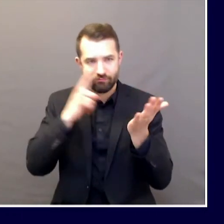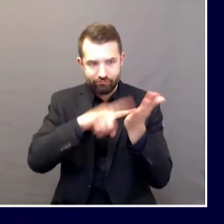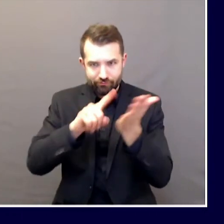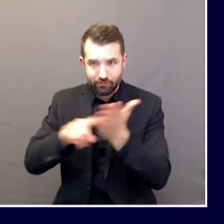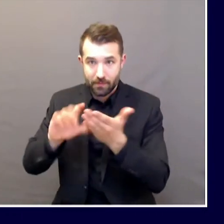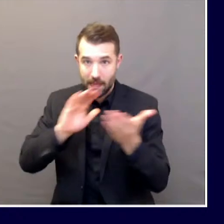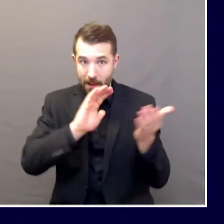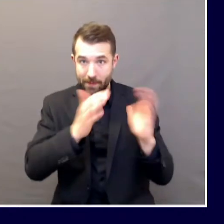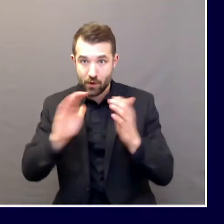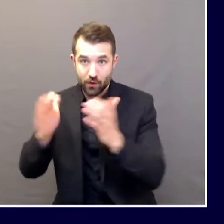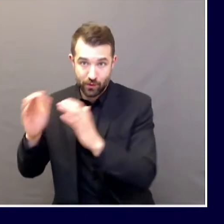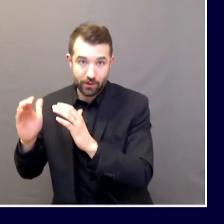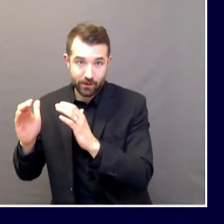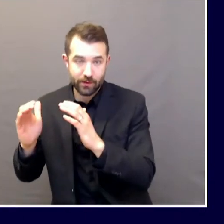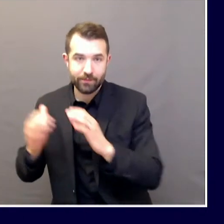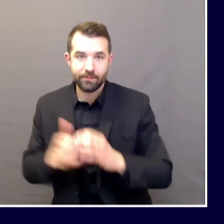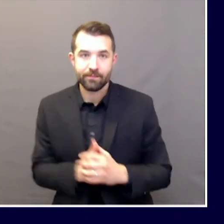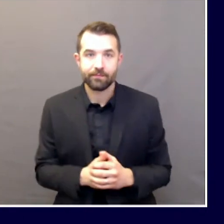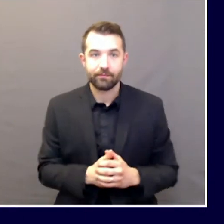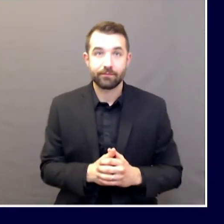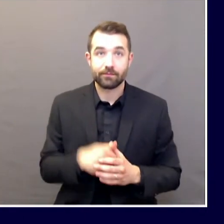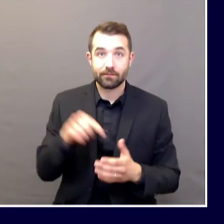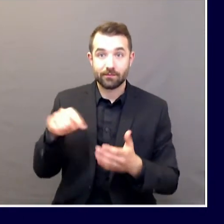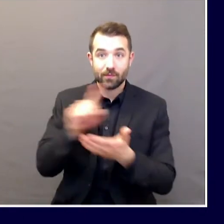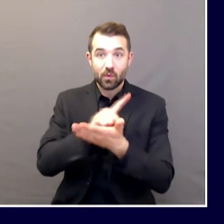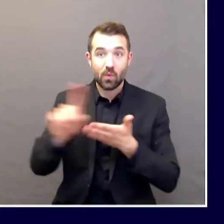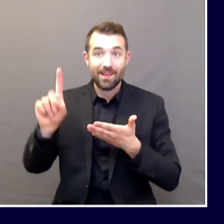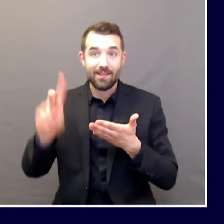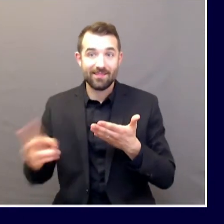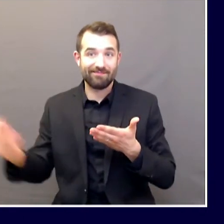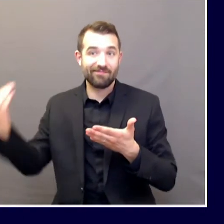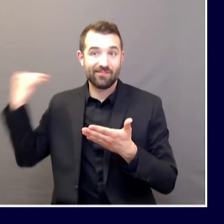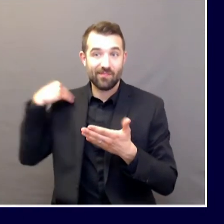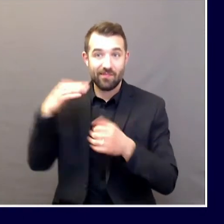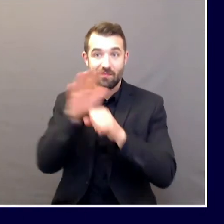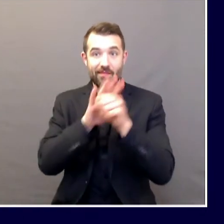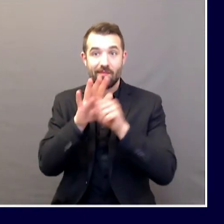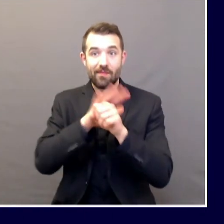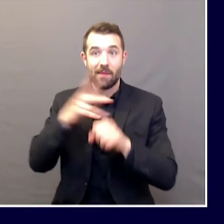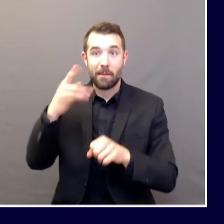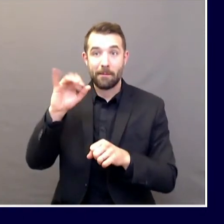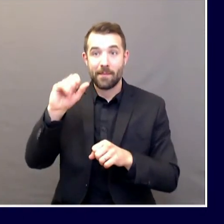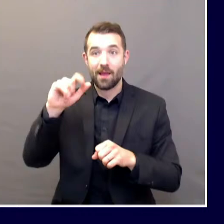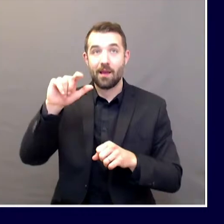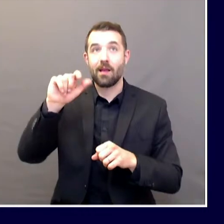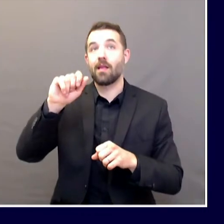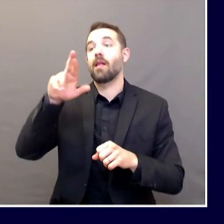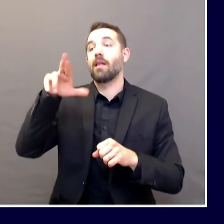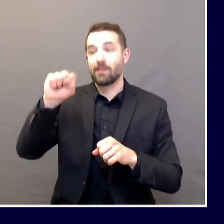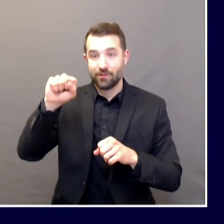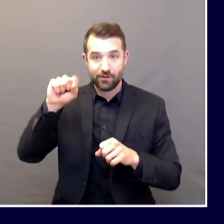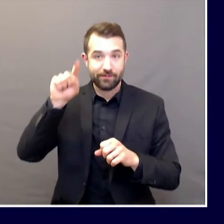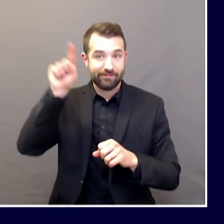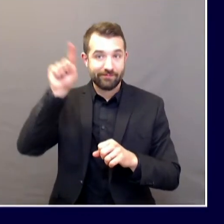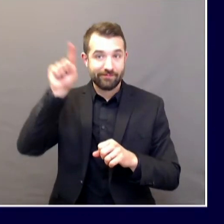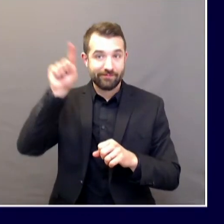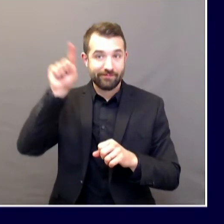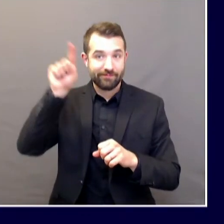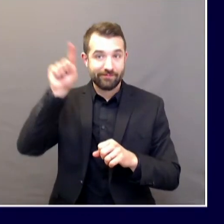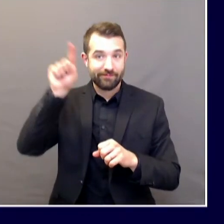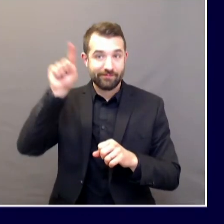in Piscataquis County. But nothing at this time. Indeed, although there was an uptick recently,